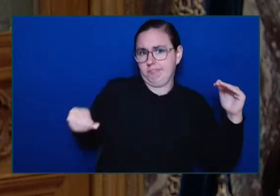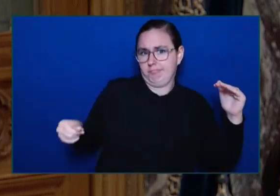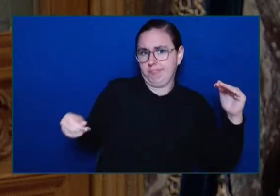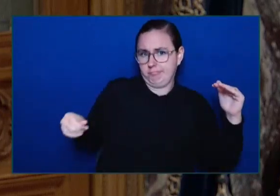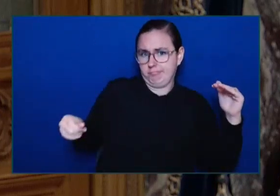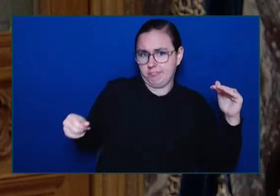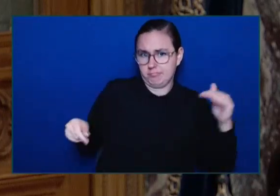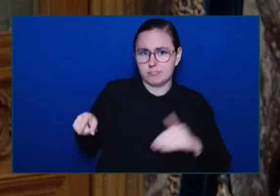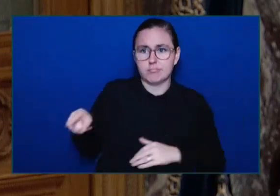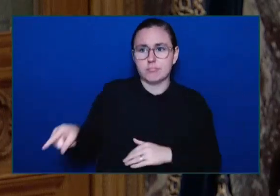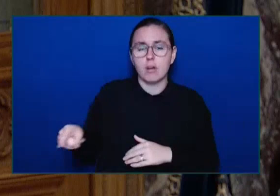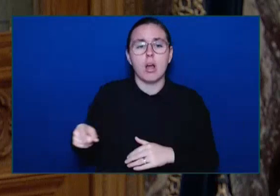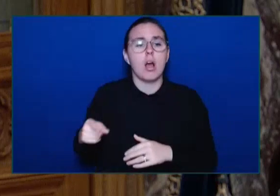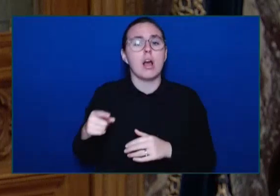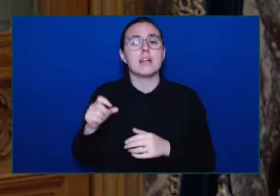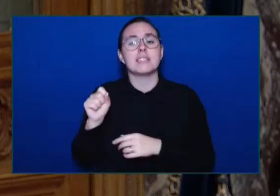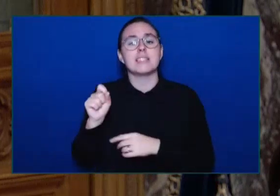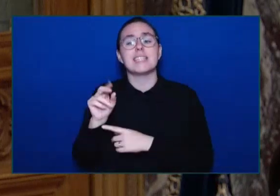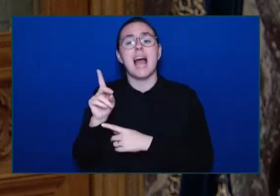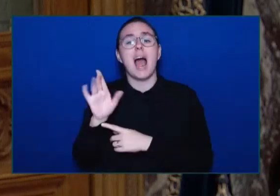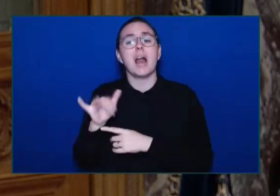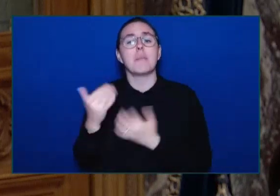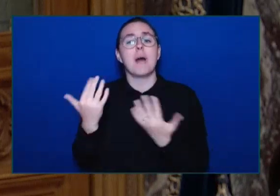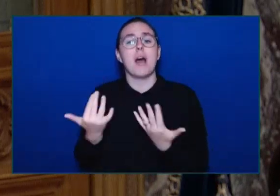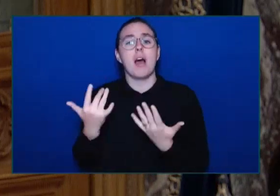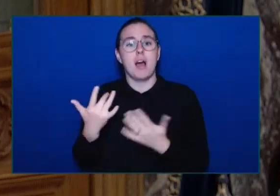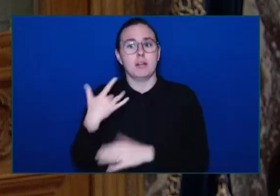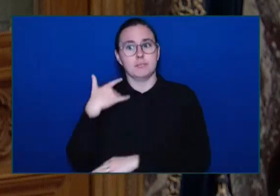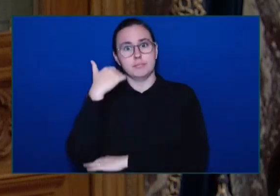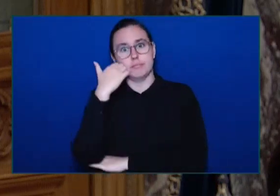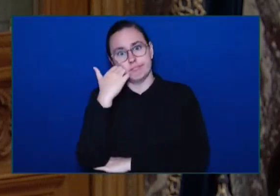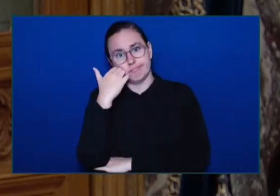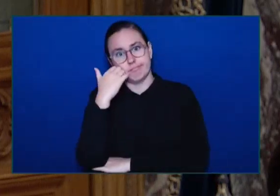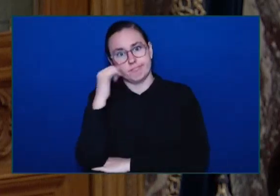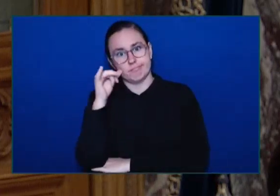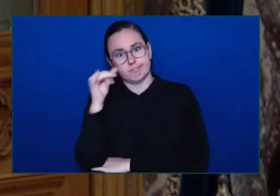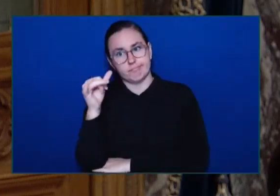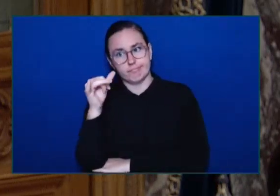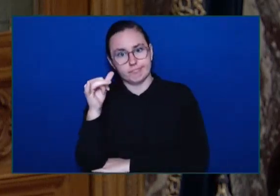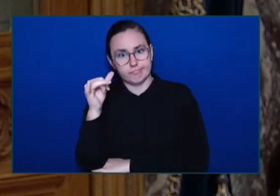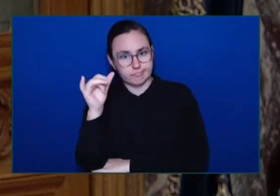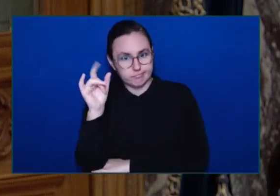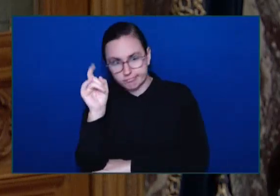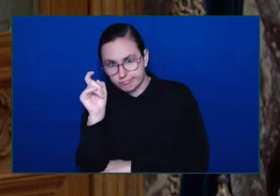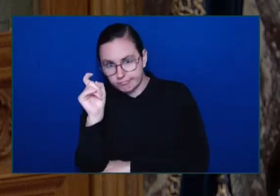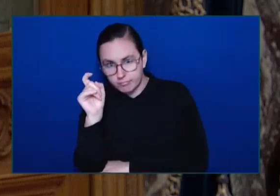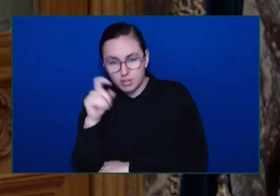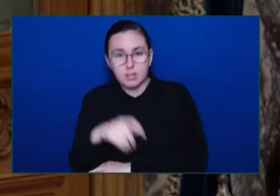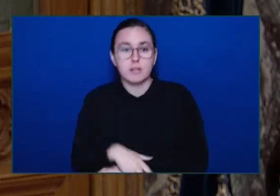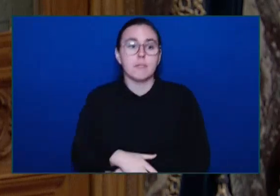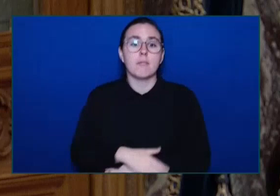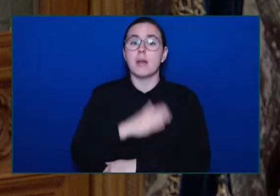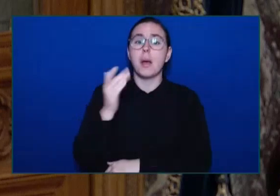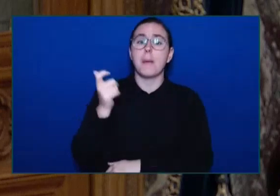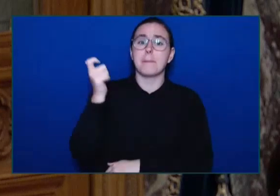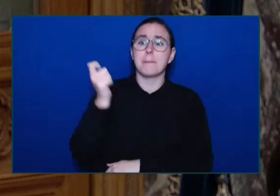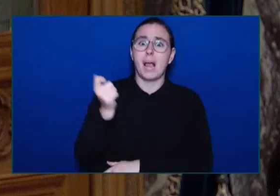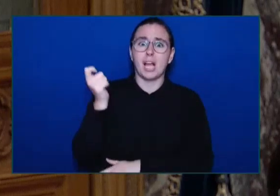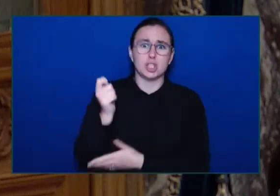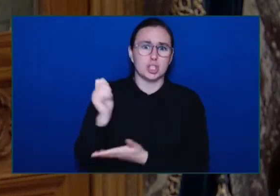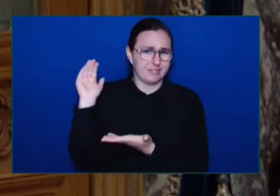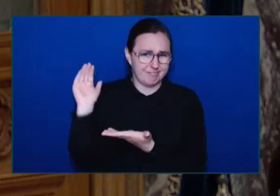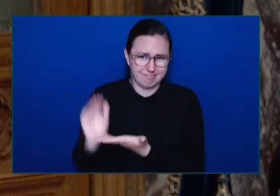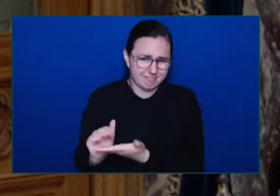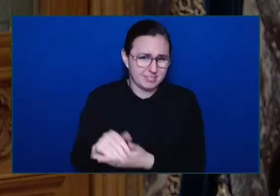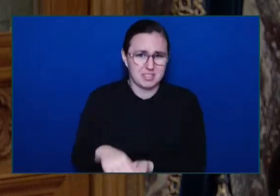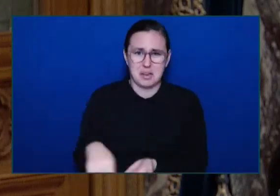an hour, and they have no pension plan. Workers are underpaid and overworked, and so they're on the picket line asking for fair